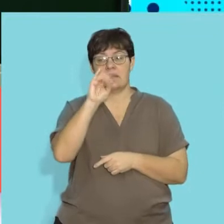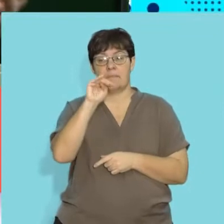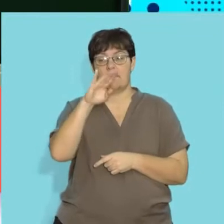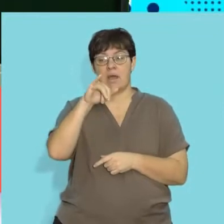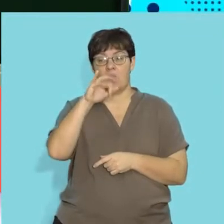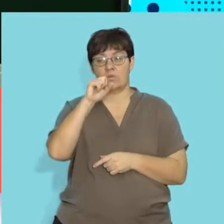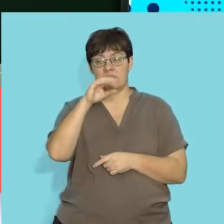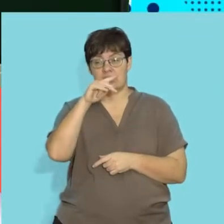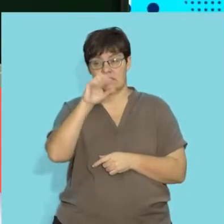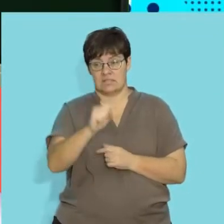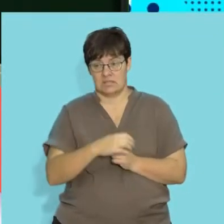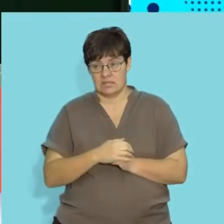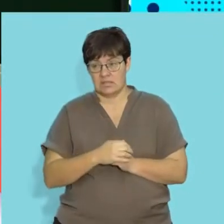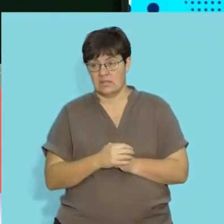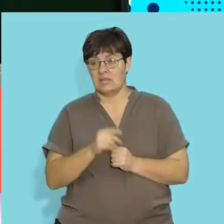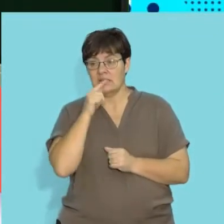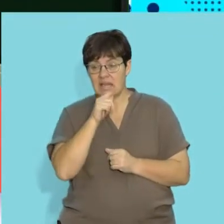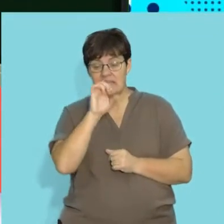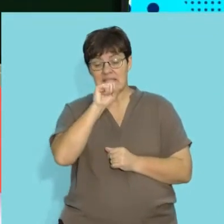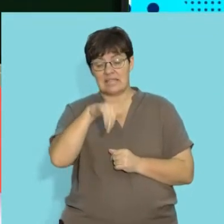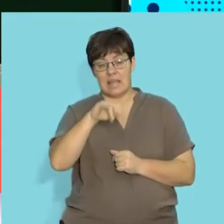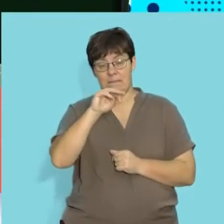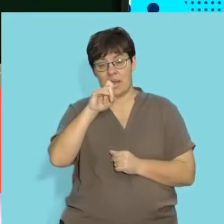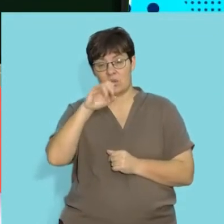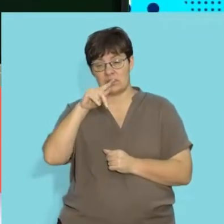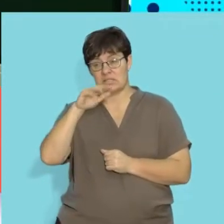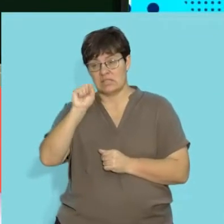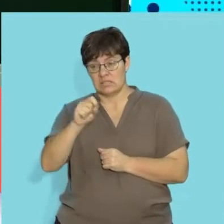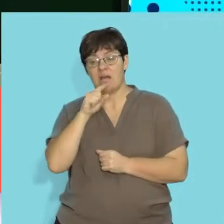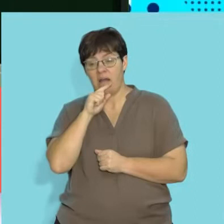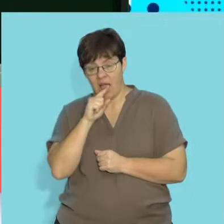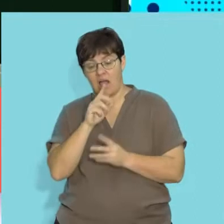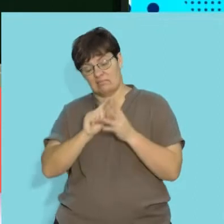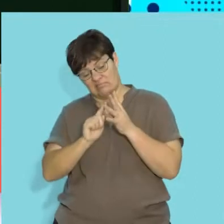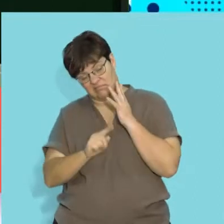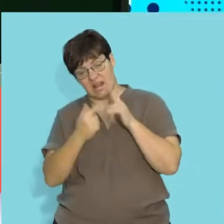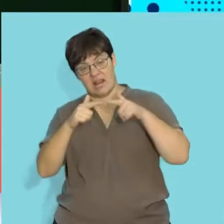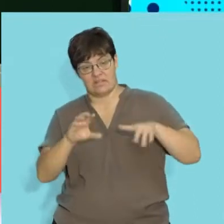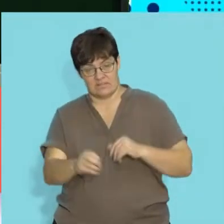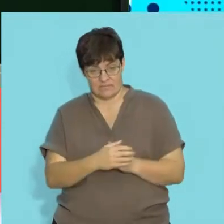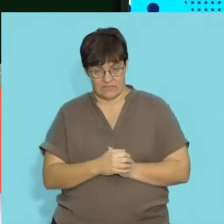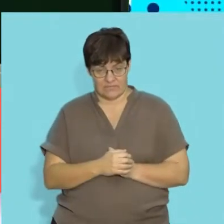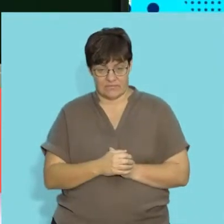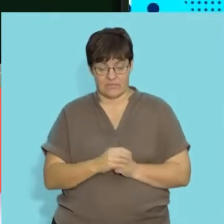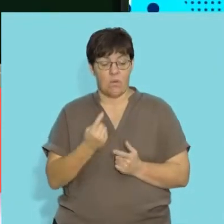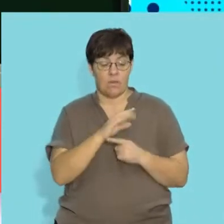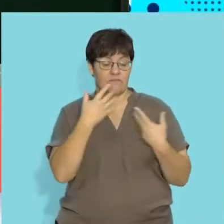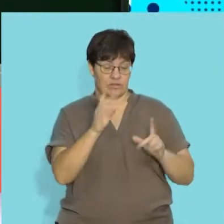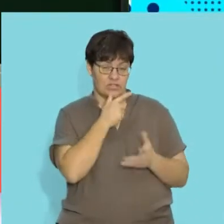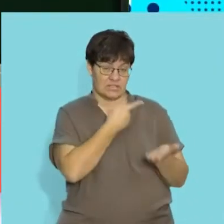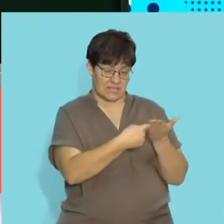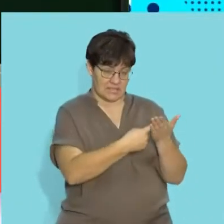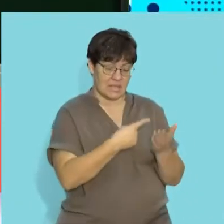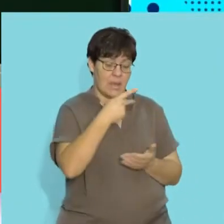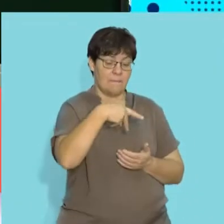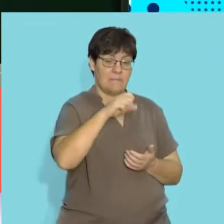And so biotic components often live and interact with each other. There are different levels of symbiosis. One is what we've just spoke